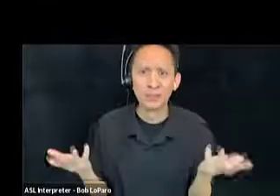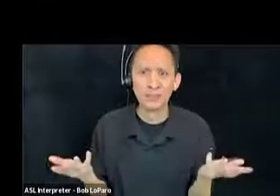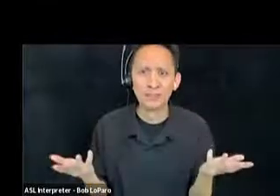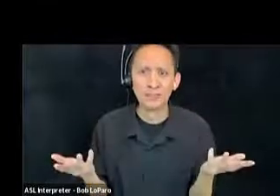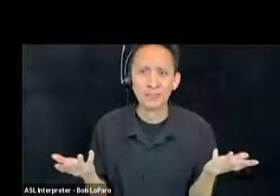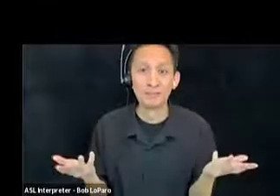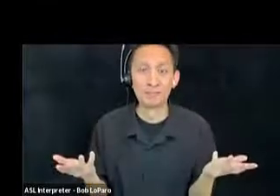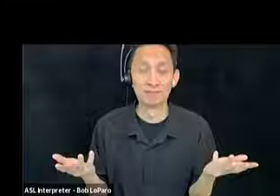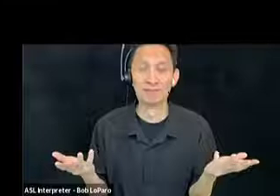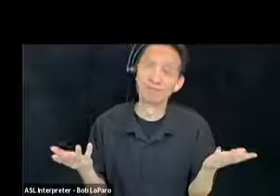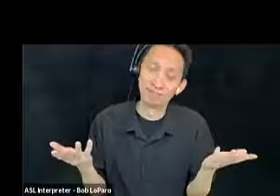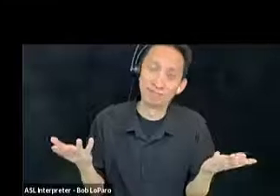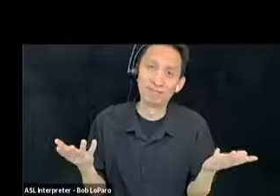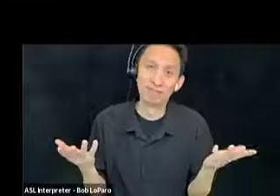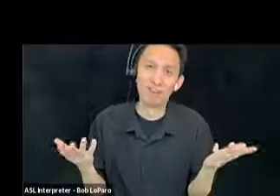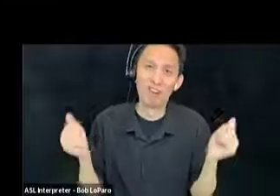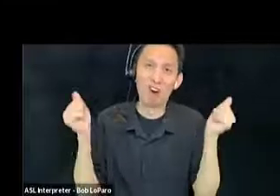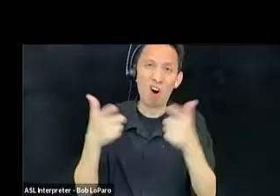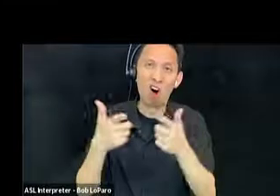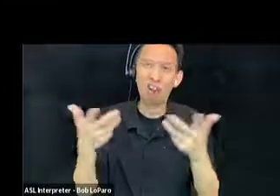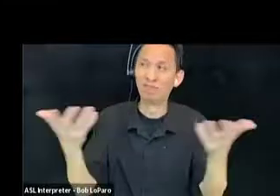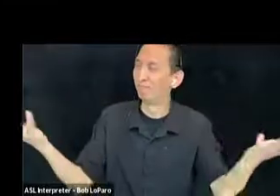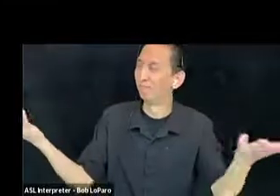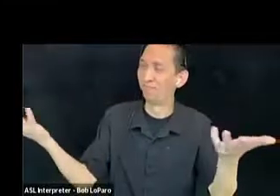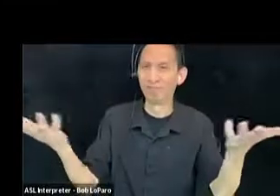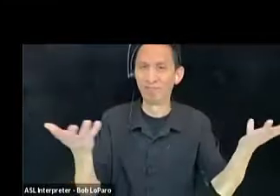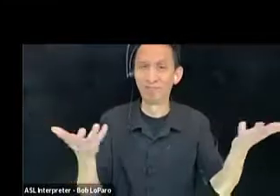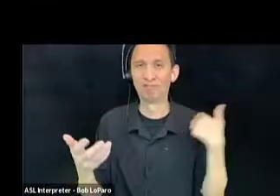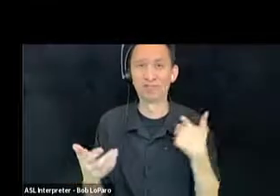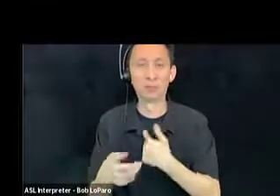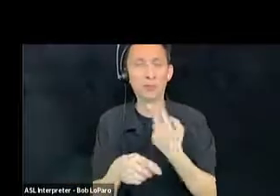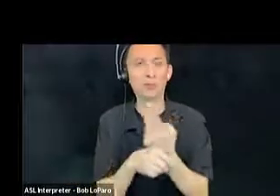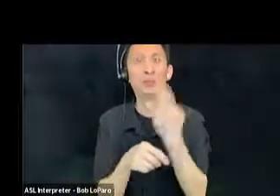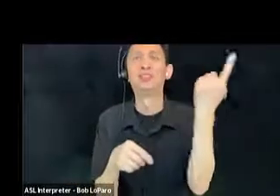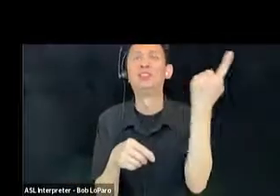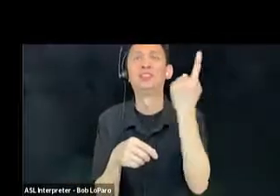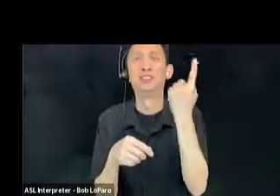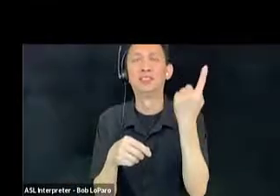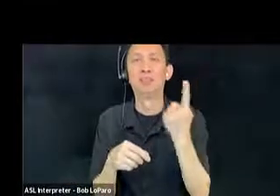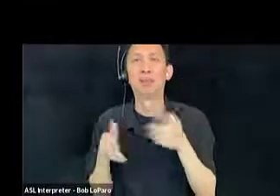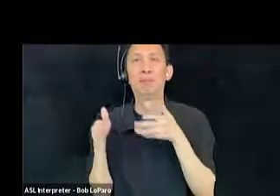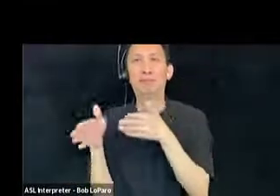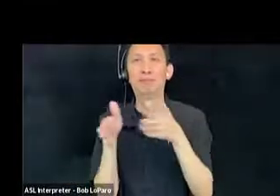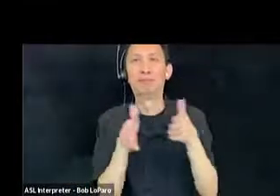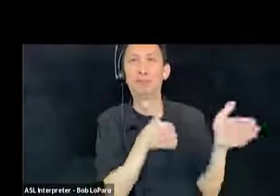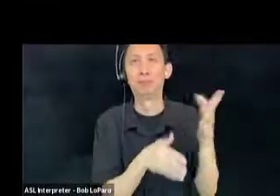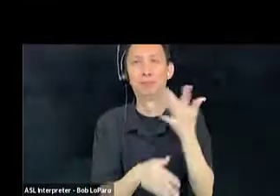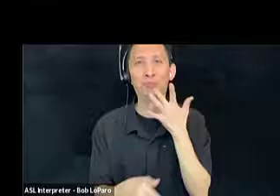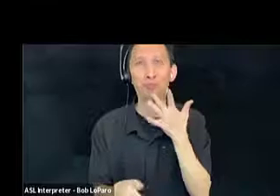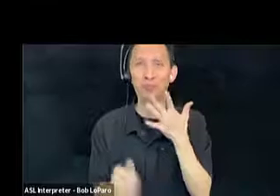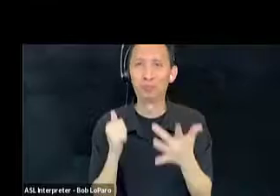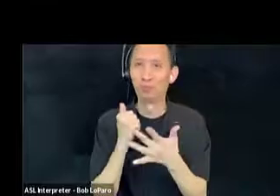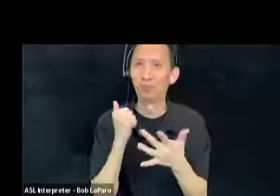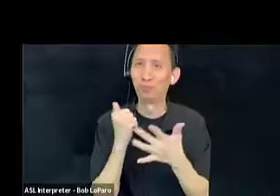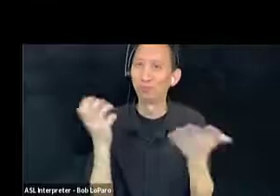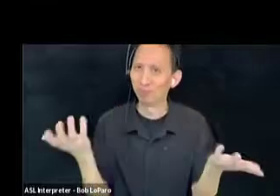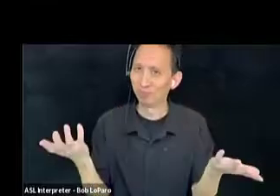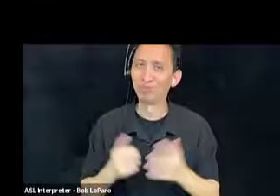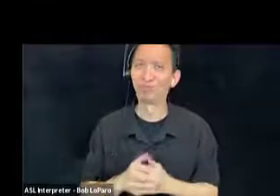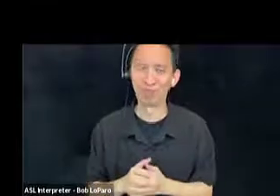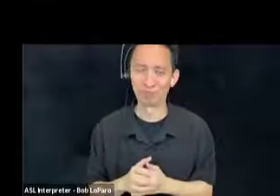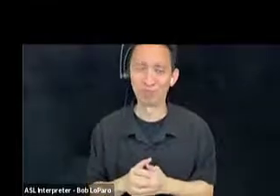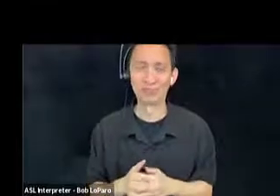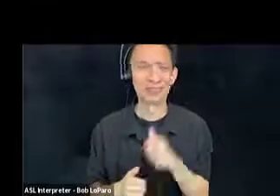know, before I talked about how everybody uses some form of a calendar system. So this isn't really exclusive to any specific